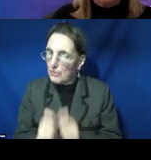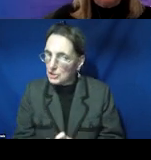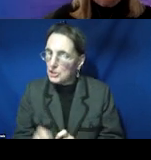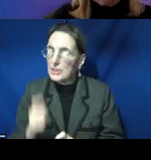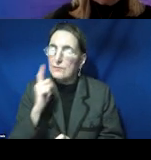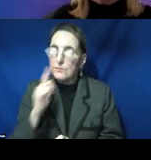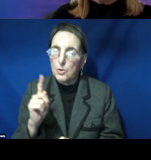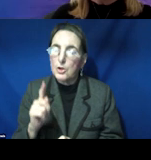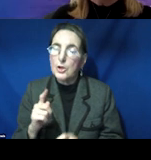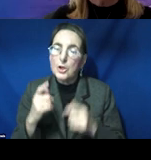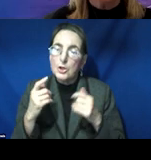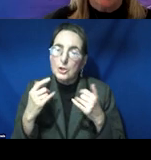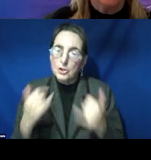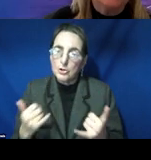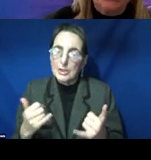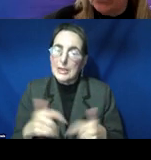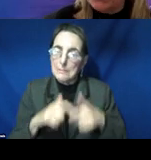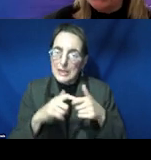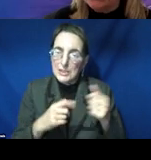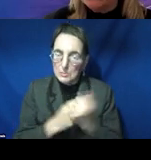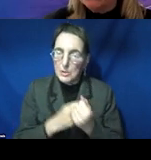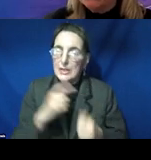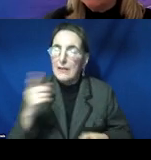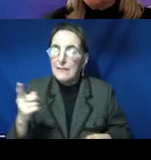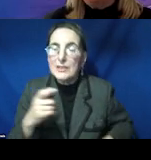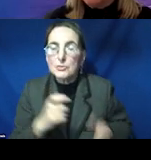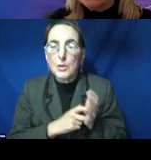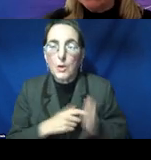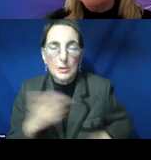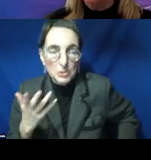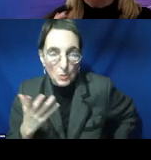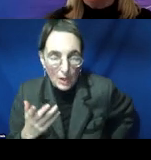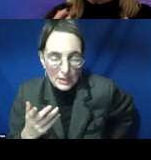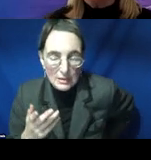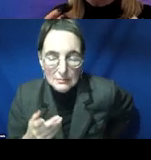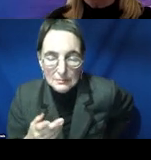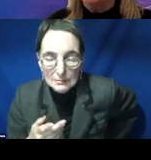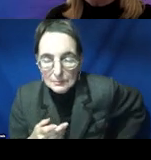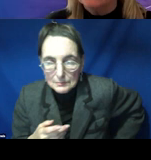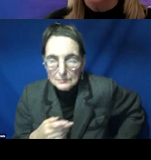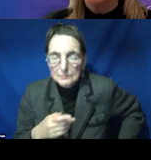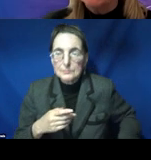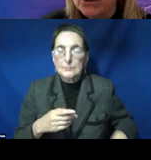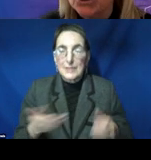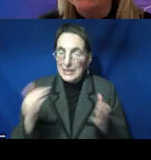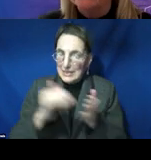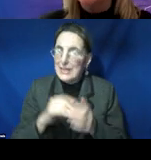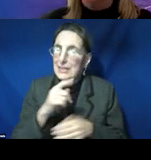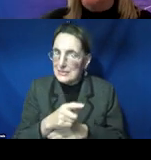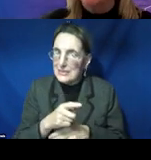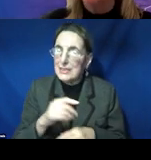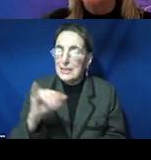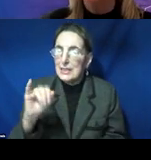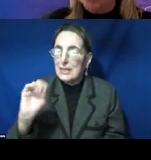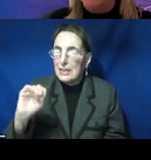So these requirements are as follows. And again, this is in implementation. This